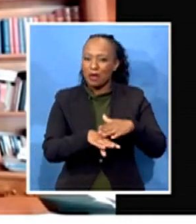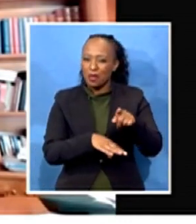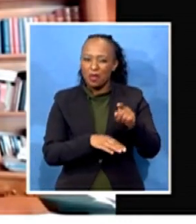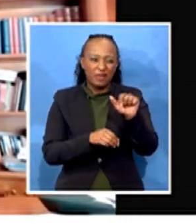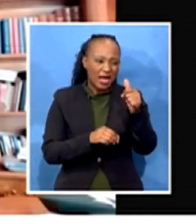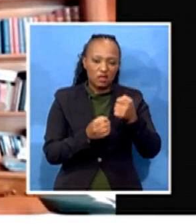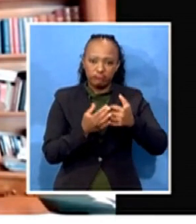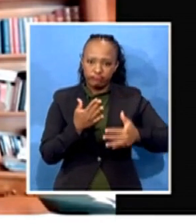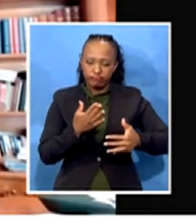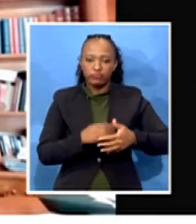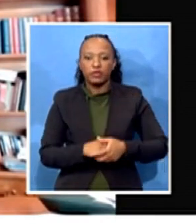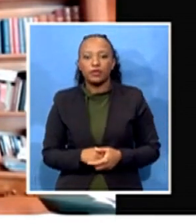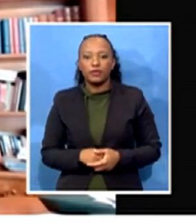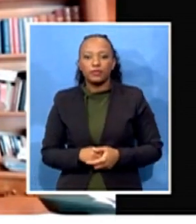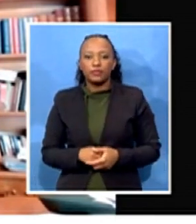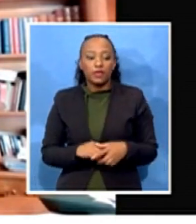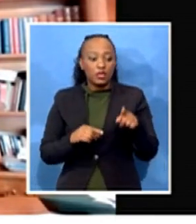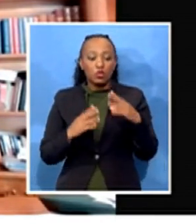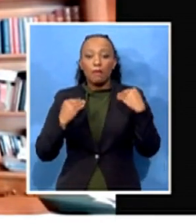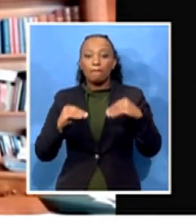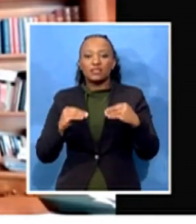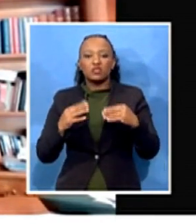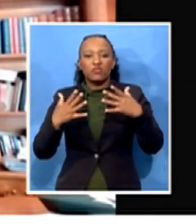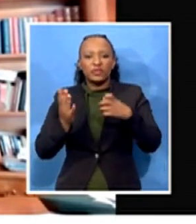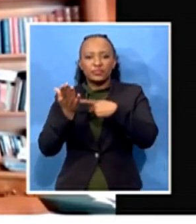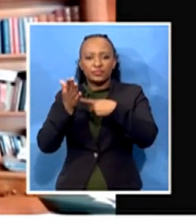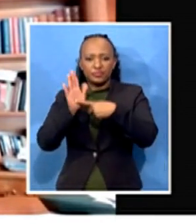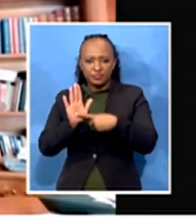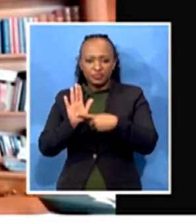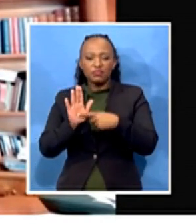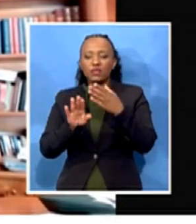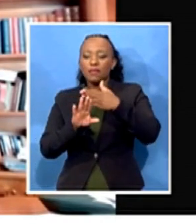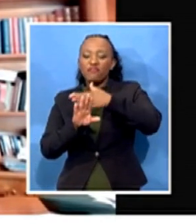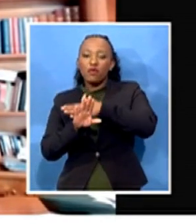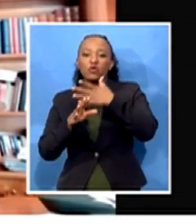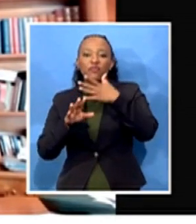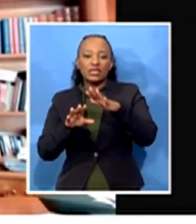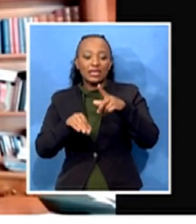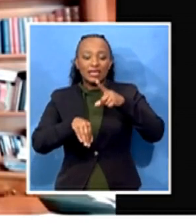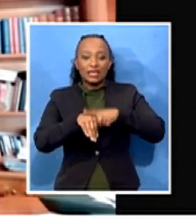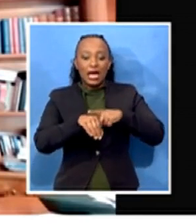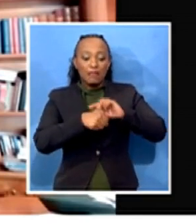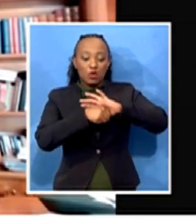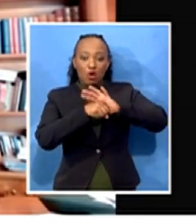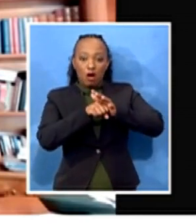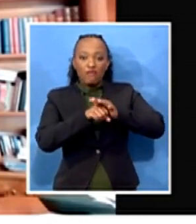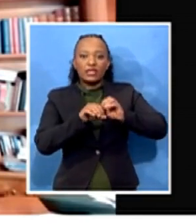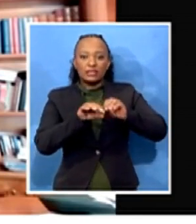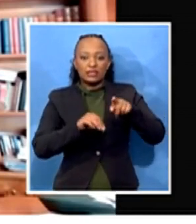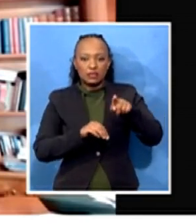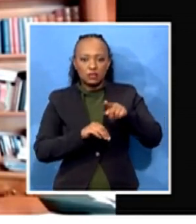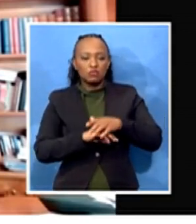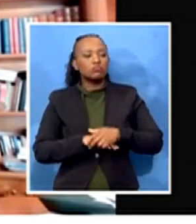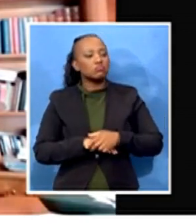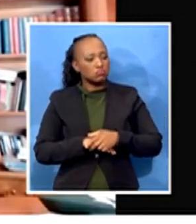you have demonstrated clearly during this pandemic that you remain committed to